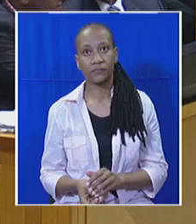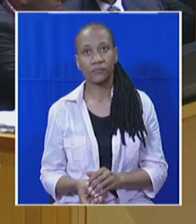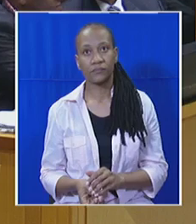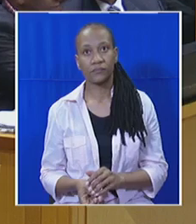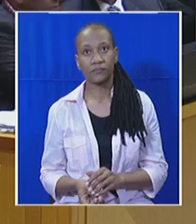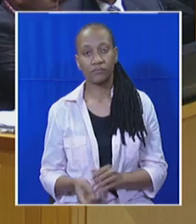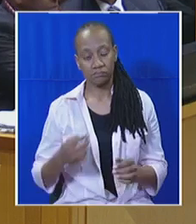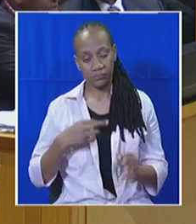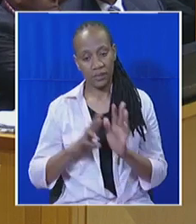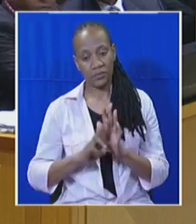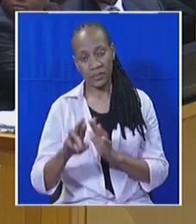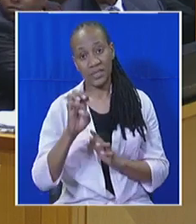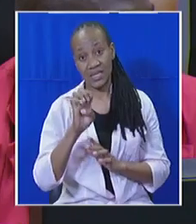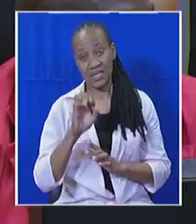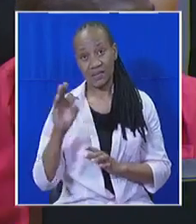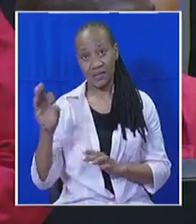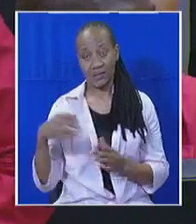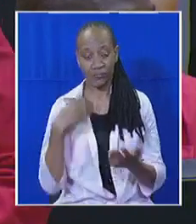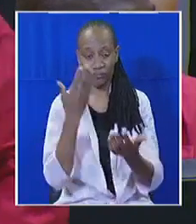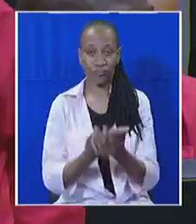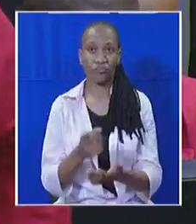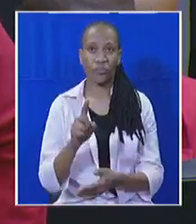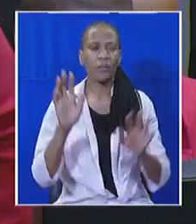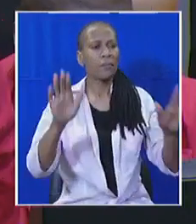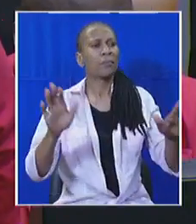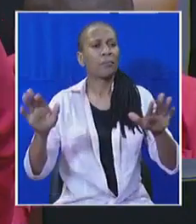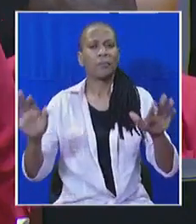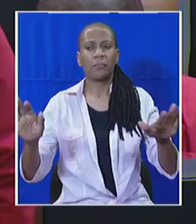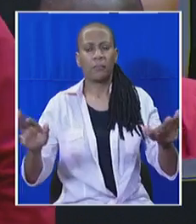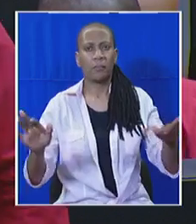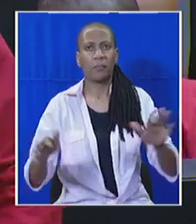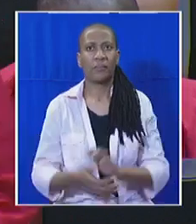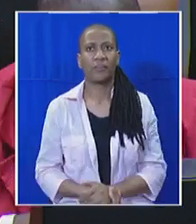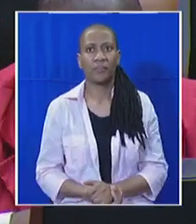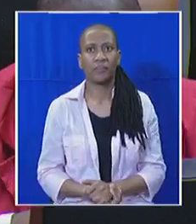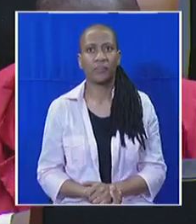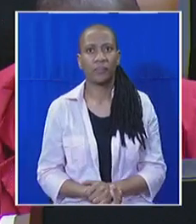I rise on behalf of the EFF to move without notice. Order, honorable members.